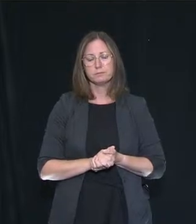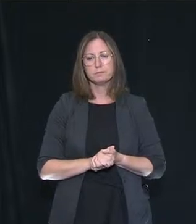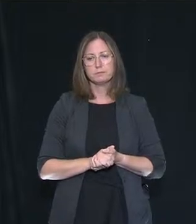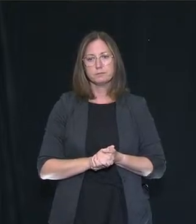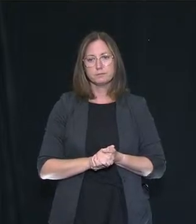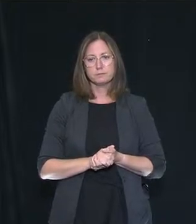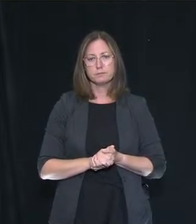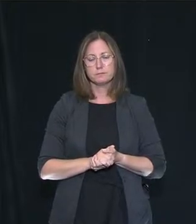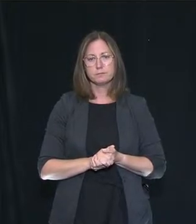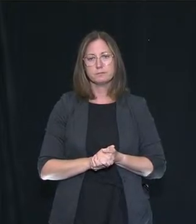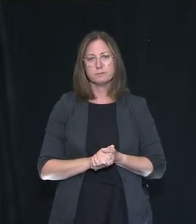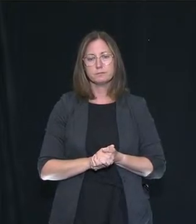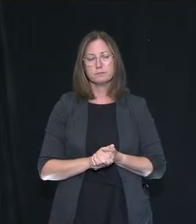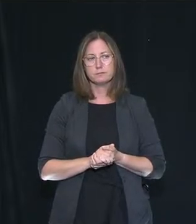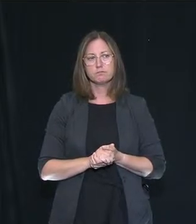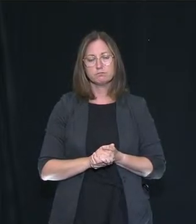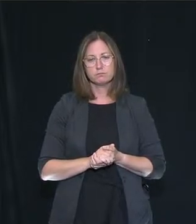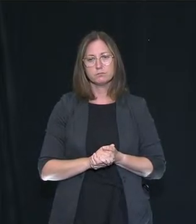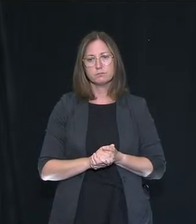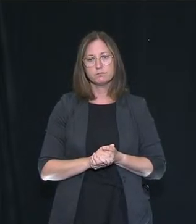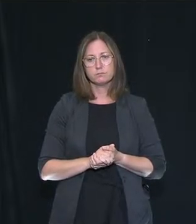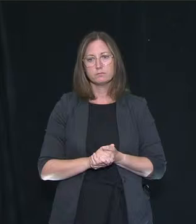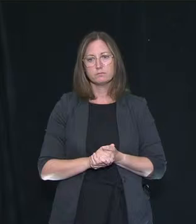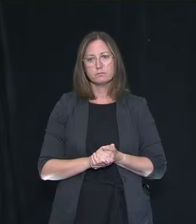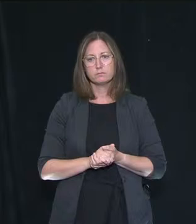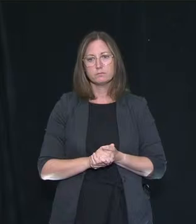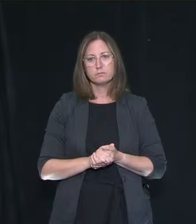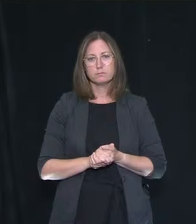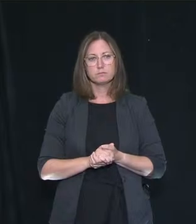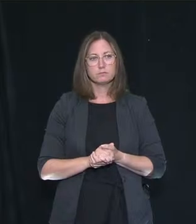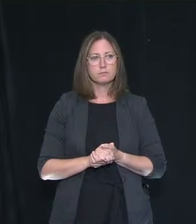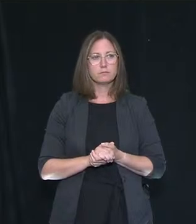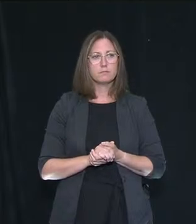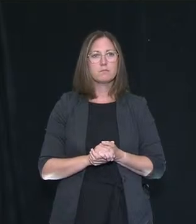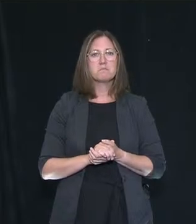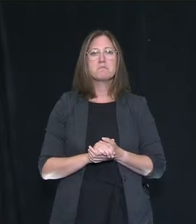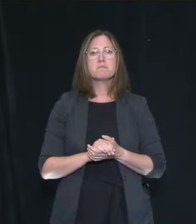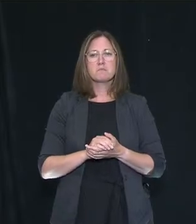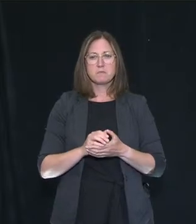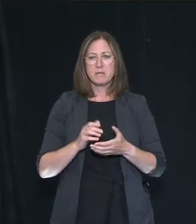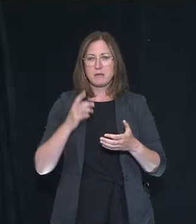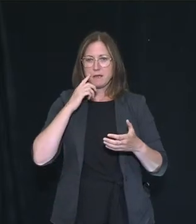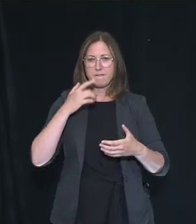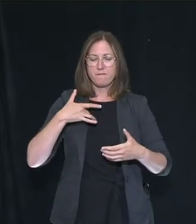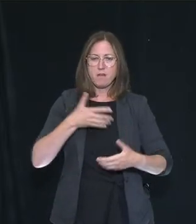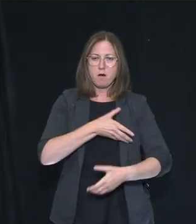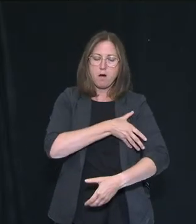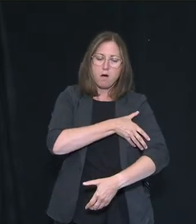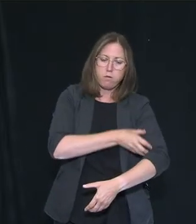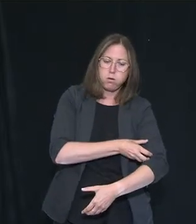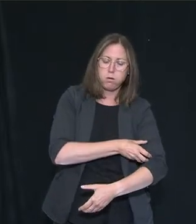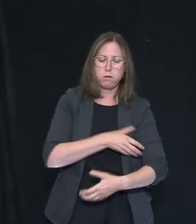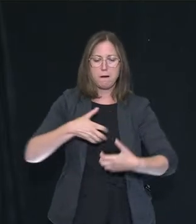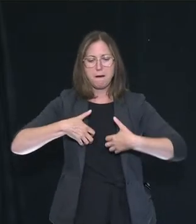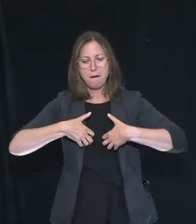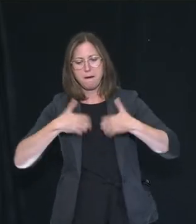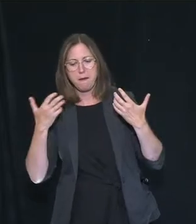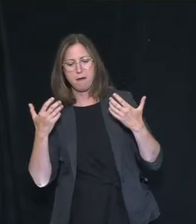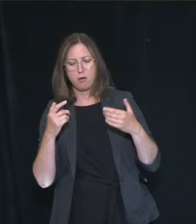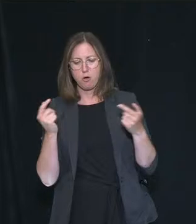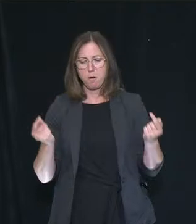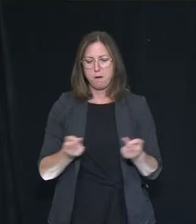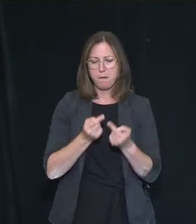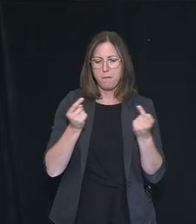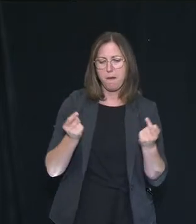Eventually, healing takes us beyond powerlessness or anger or pain. It takes us